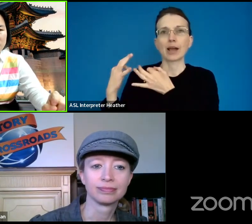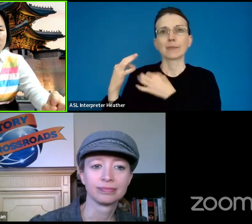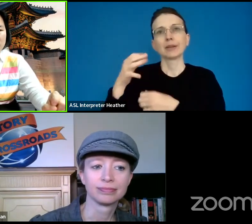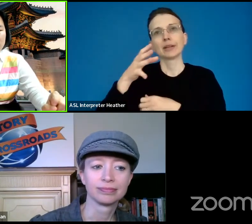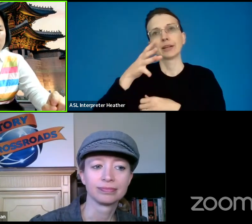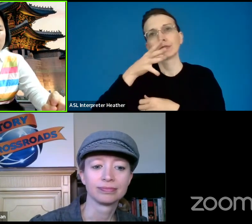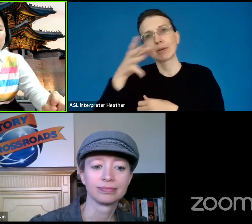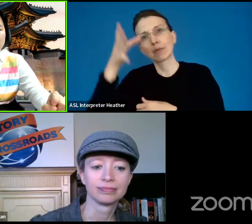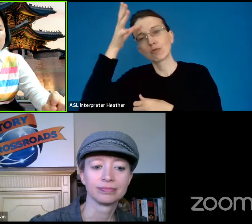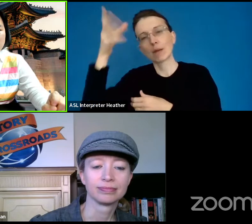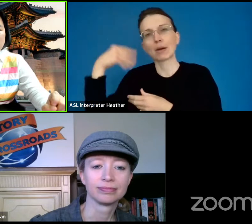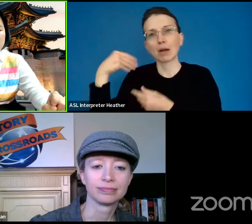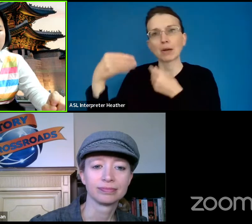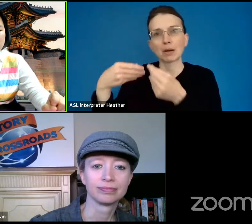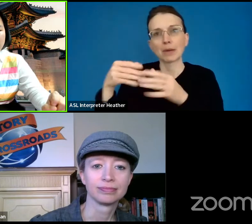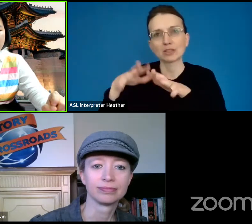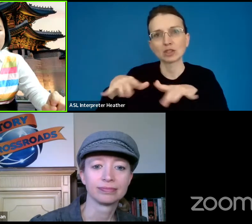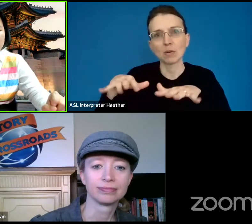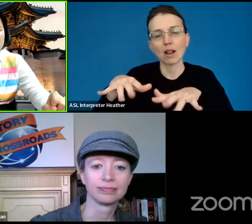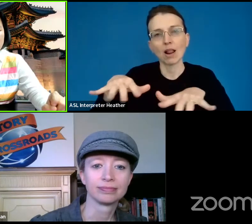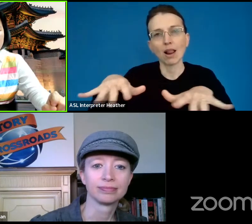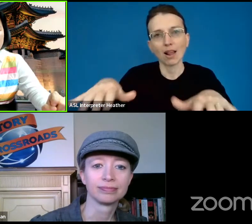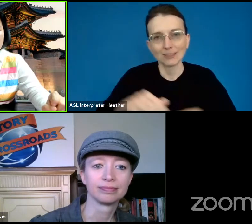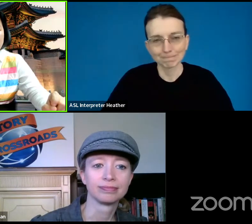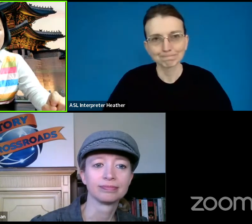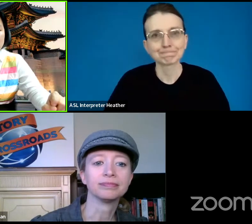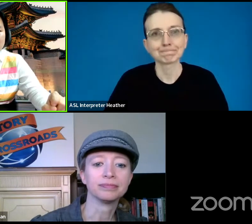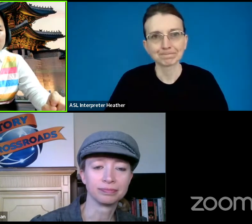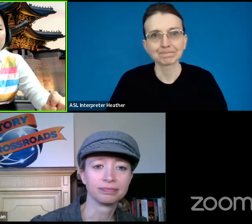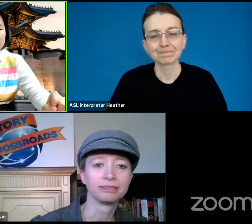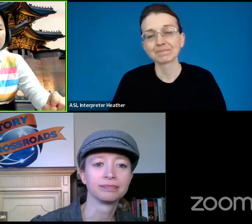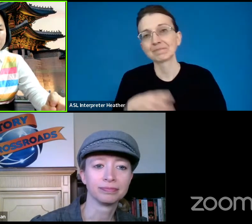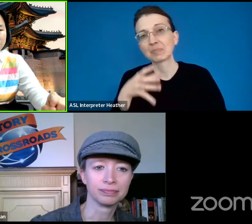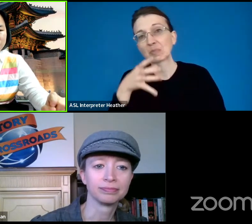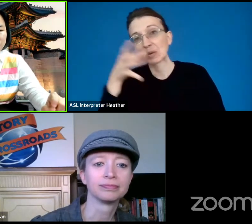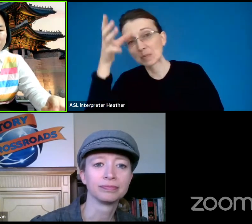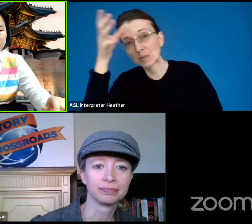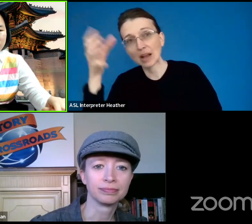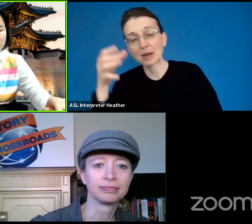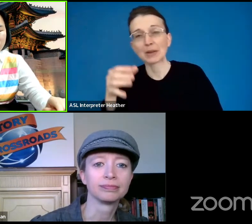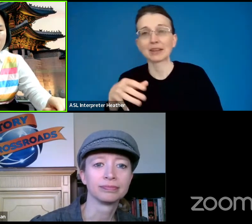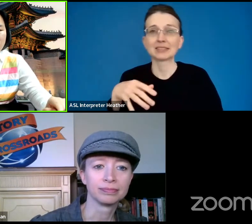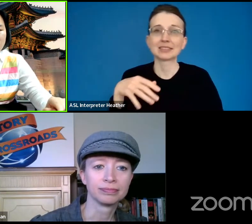generation. For example, grandparents to grandchildren.